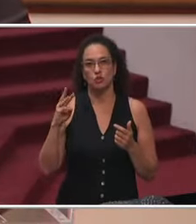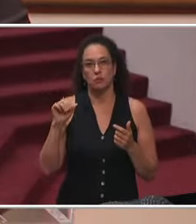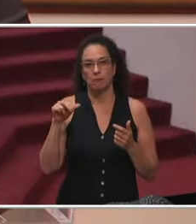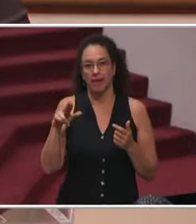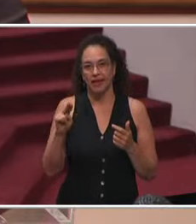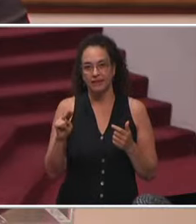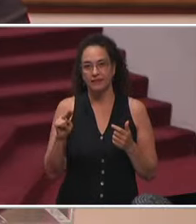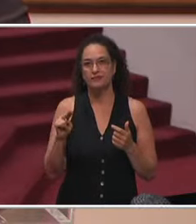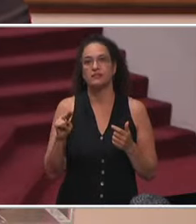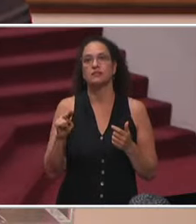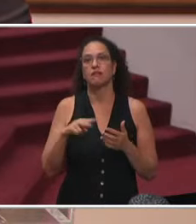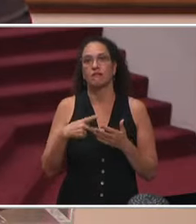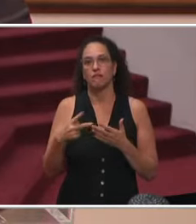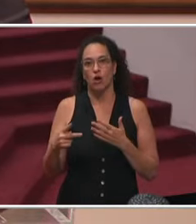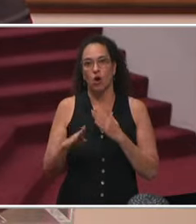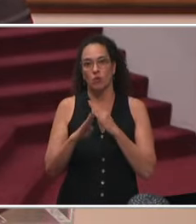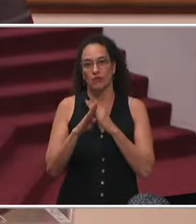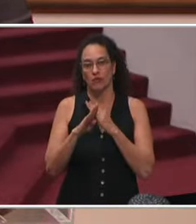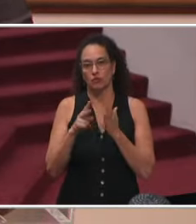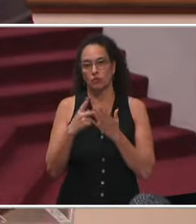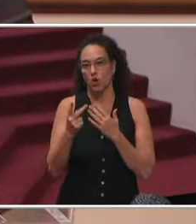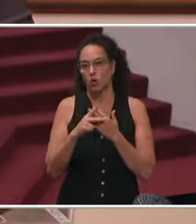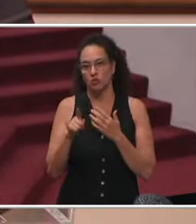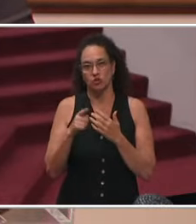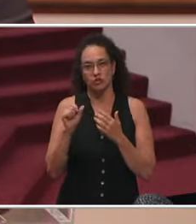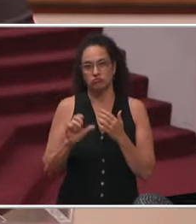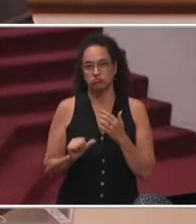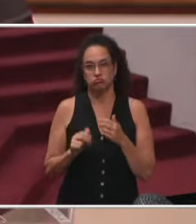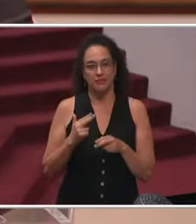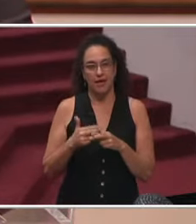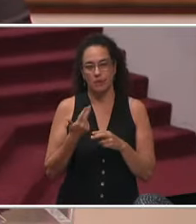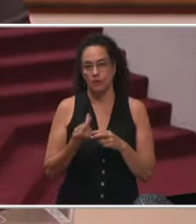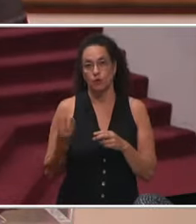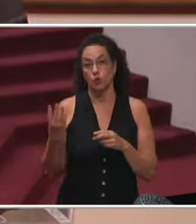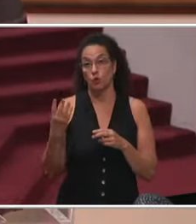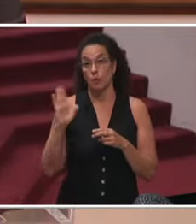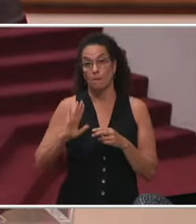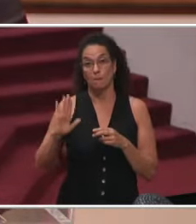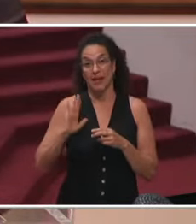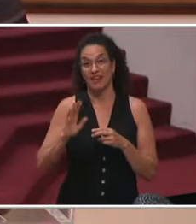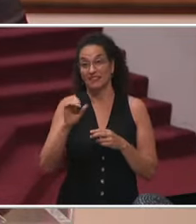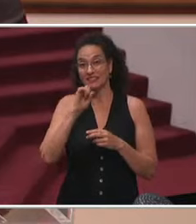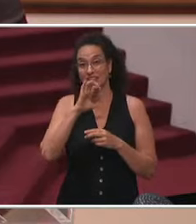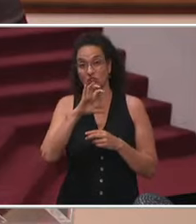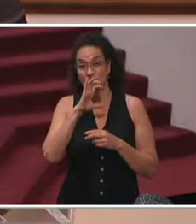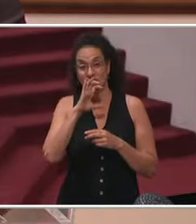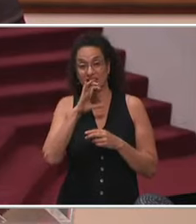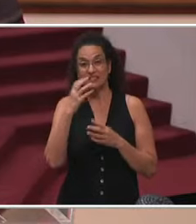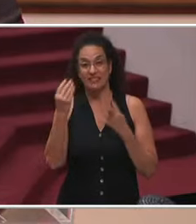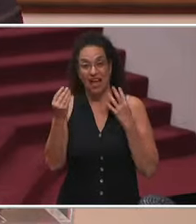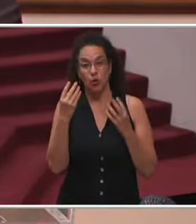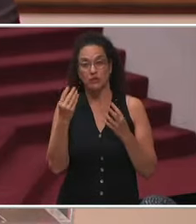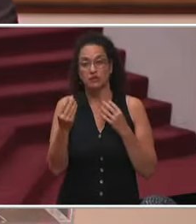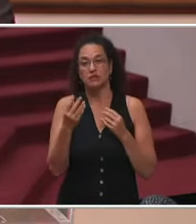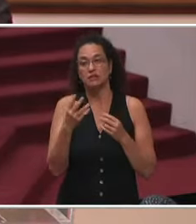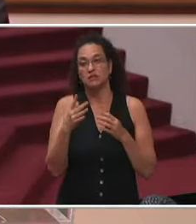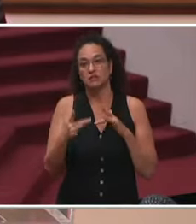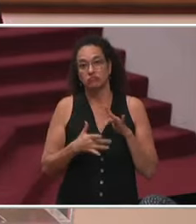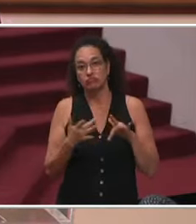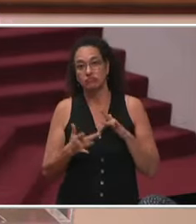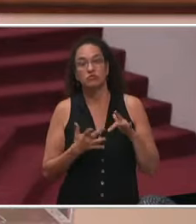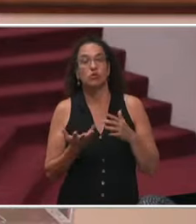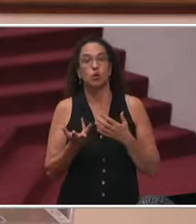name a few. Past senior ministry outings and activities and service projects have included traveling